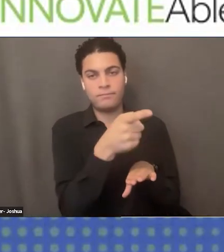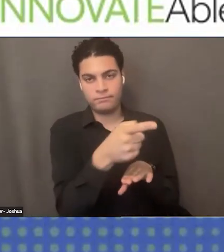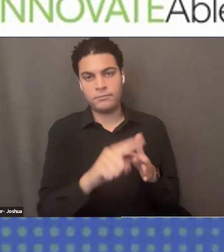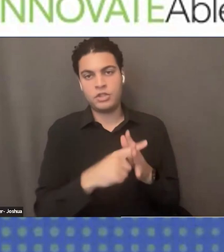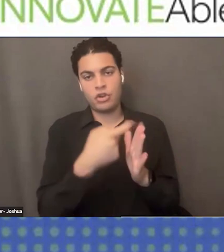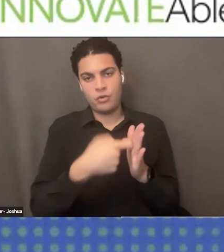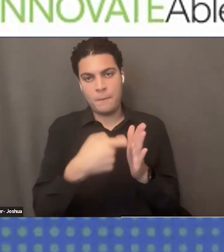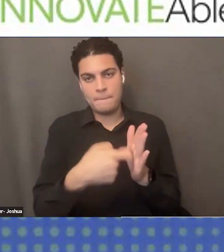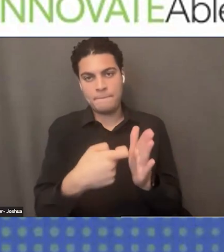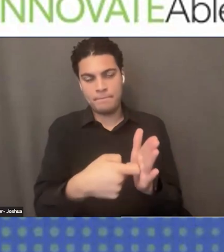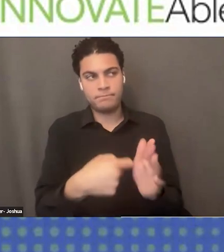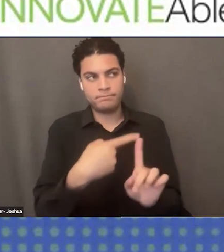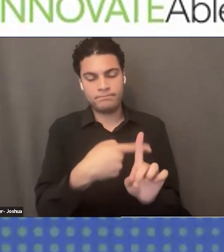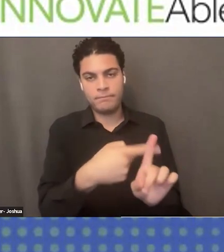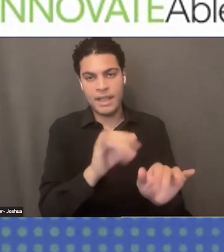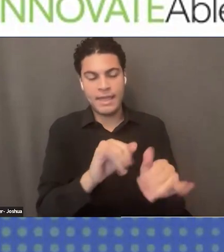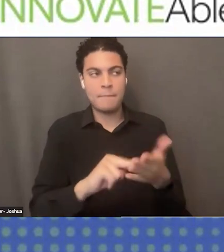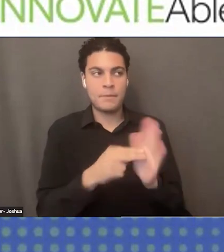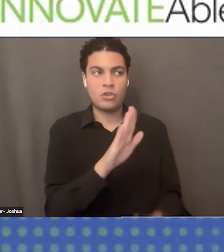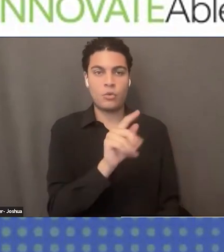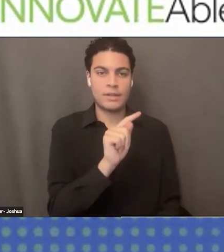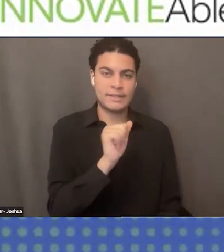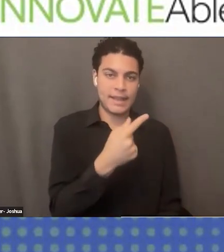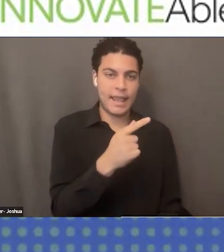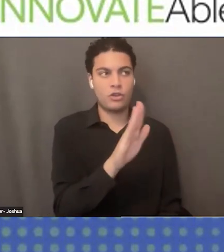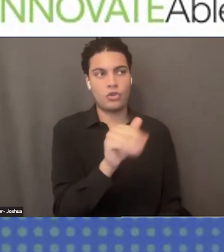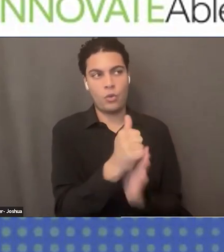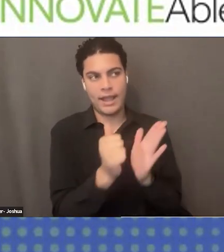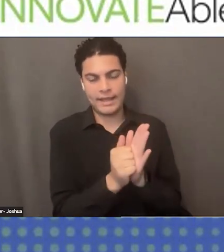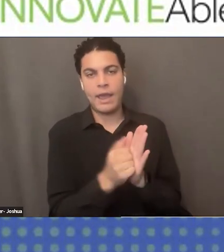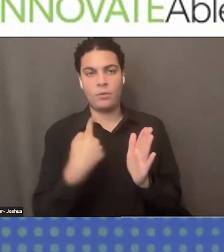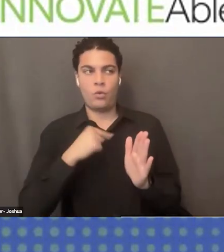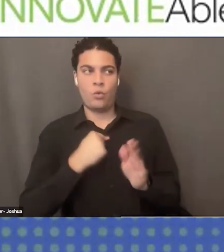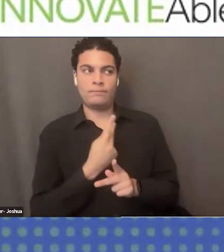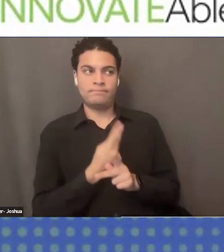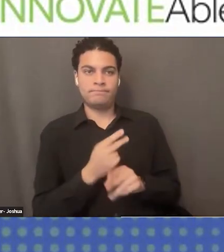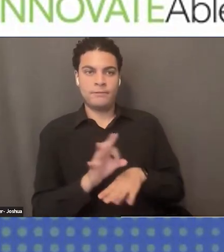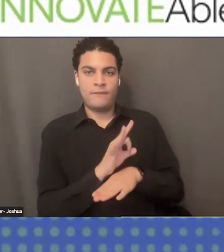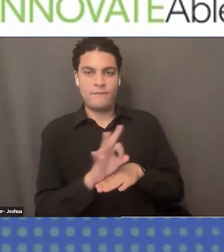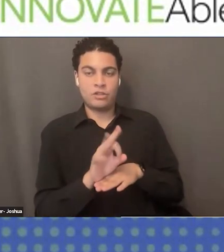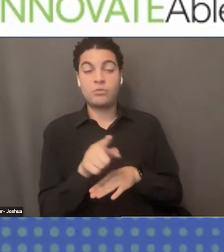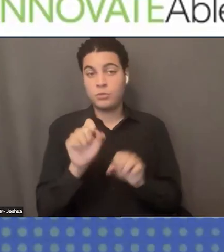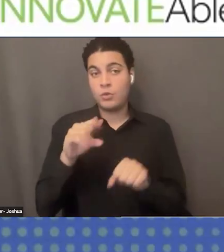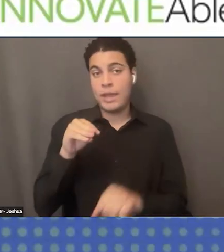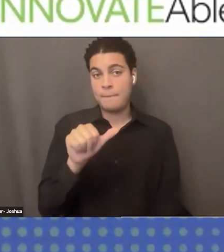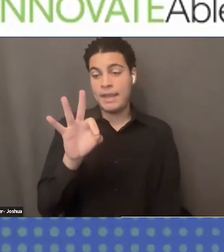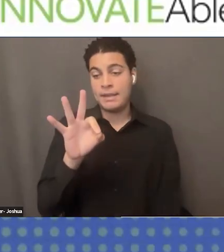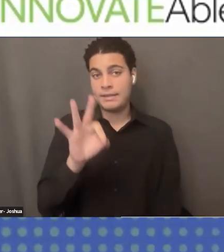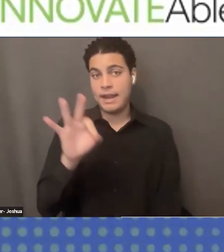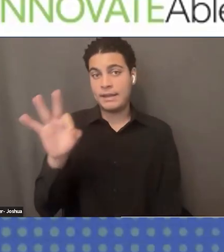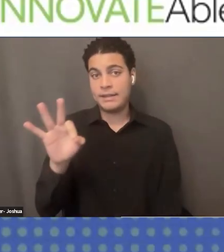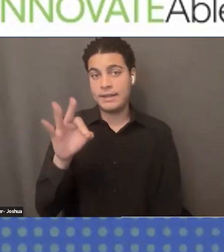account. You do have the option to pay $99 and full for a year, which ultimately saves you